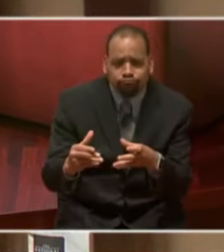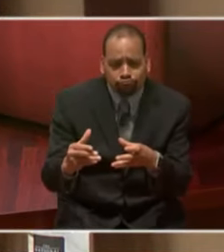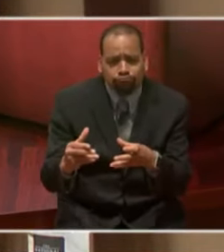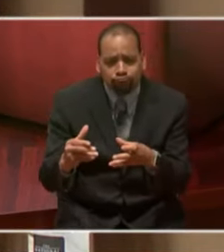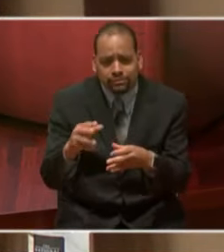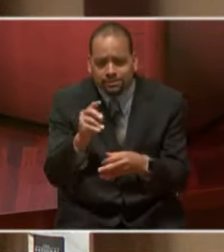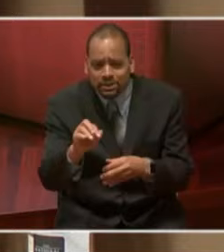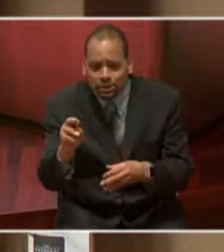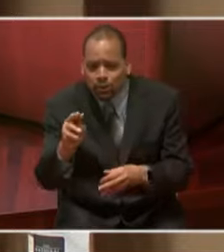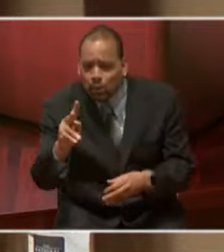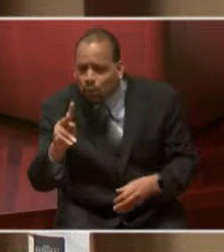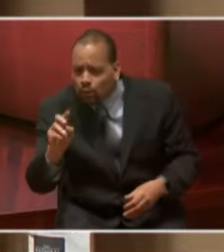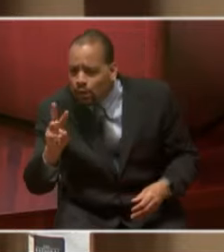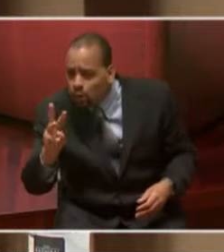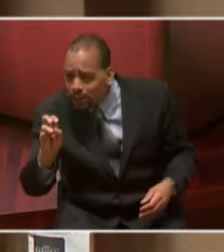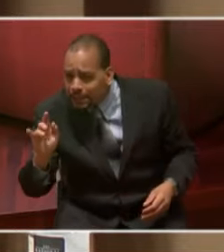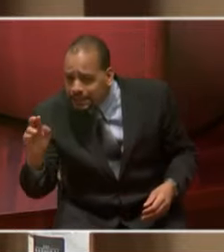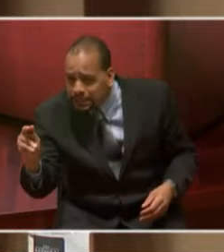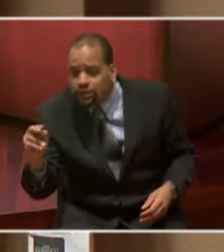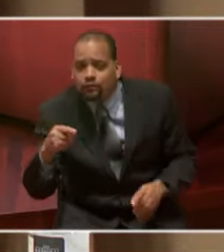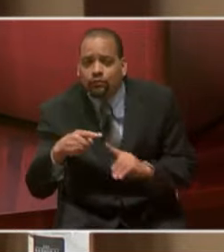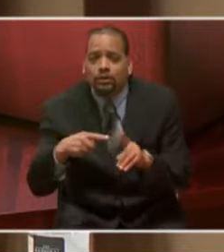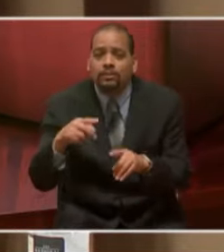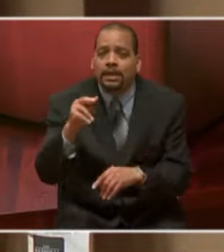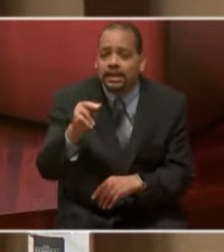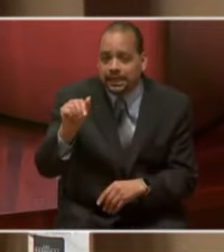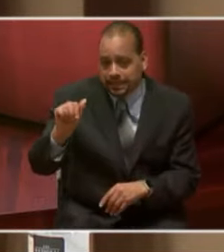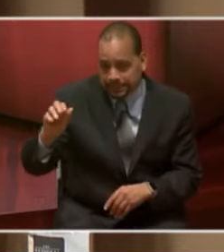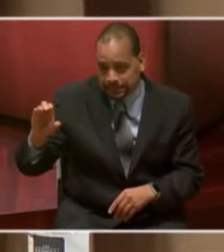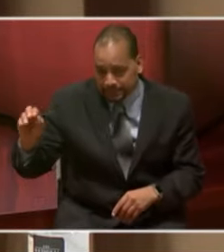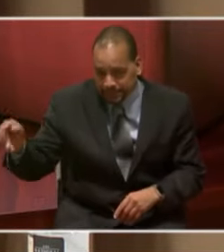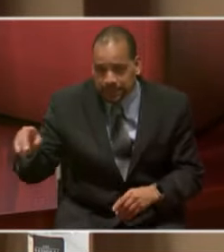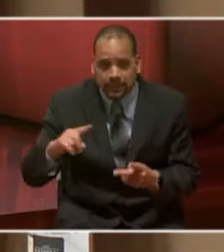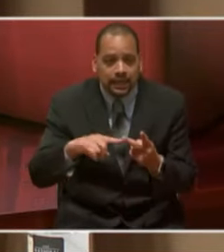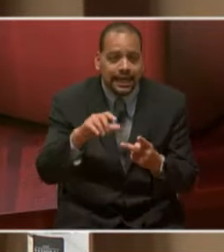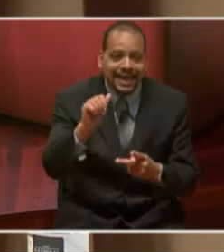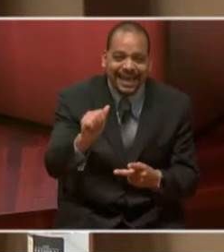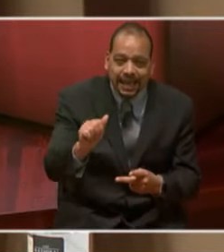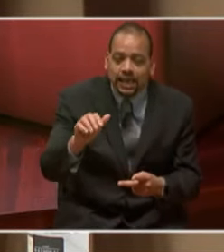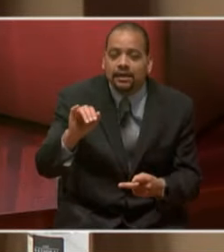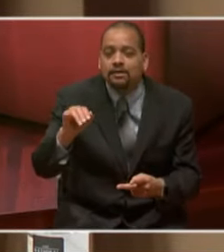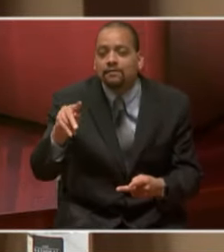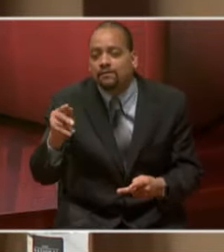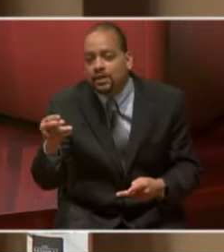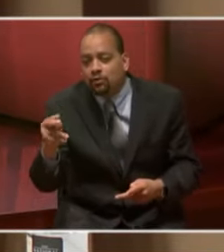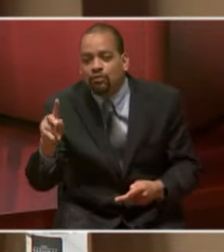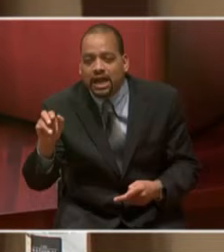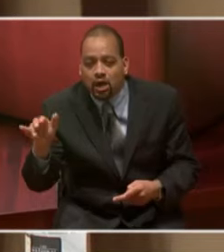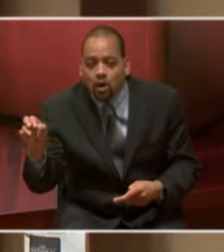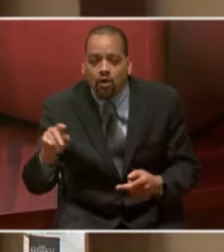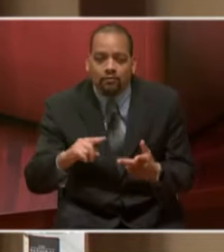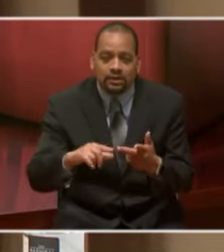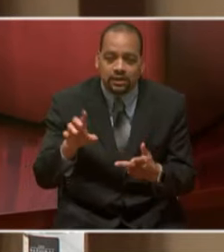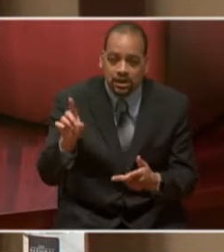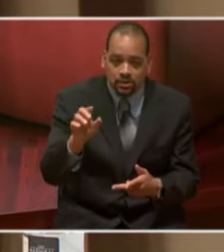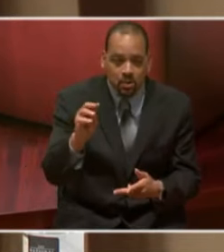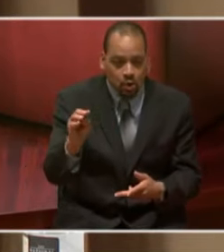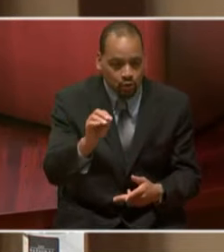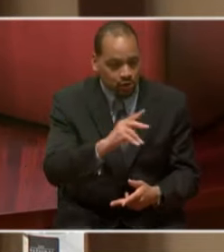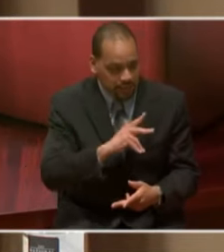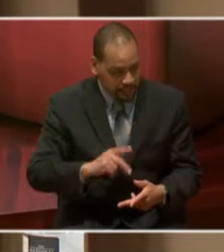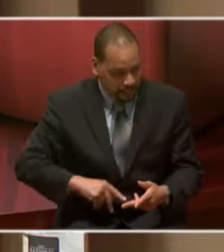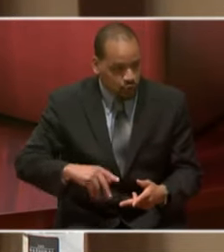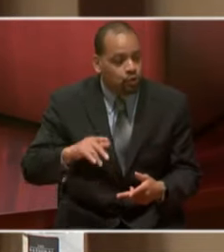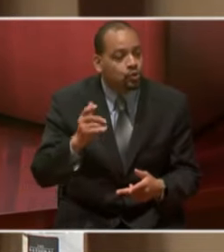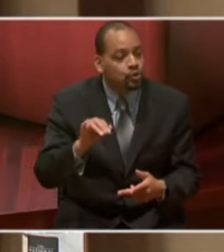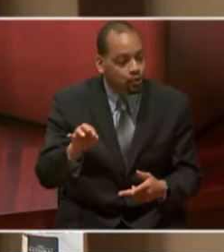had. He gave me a footlocker. As a little boy, I used to raise chickens, and I used to preach to the chickens. So